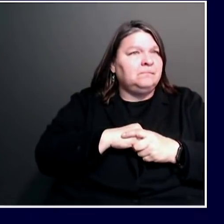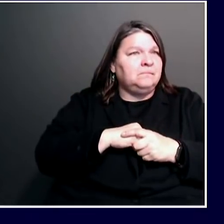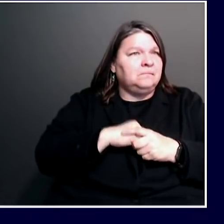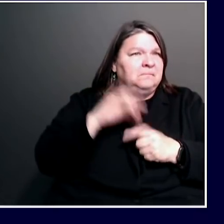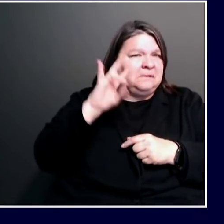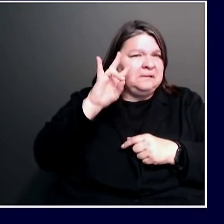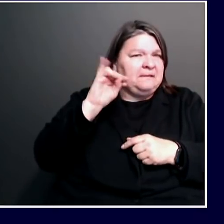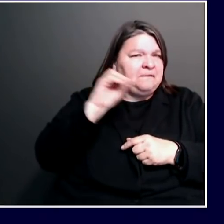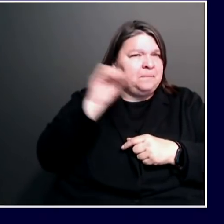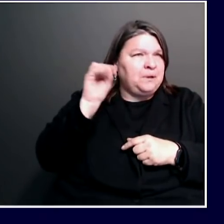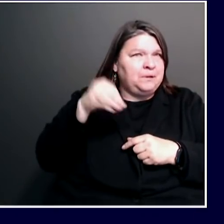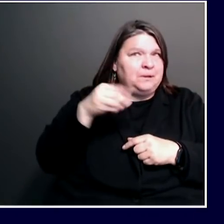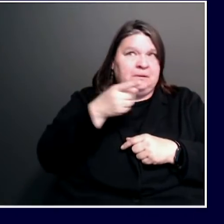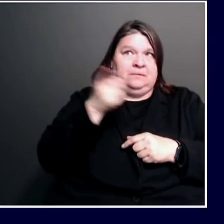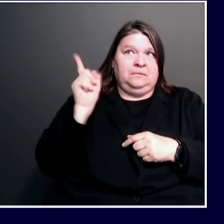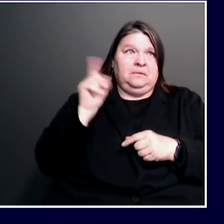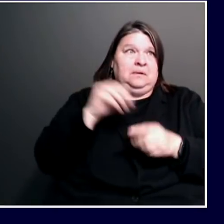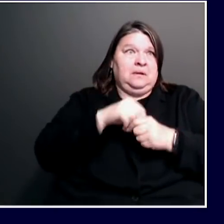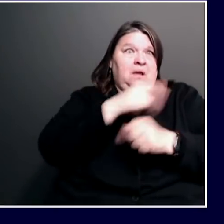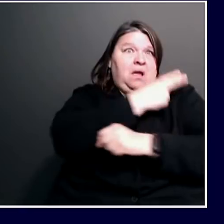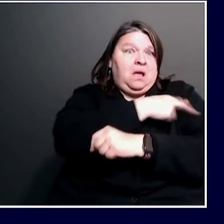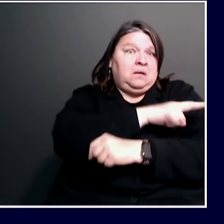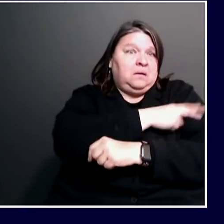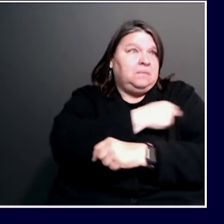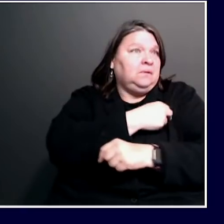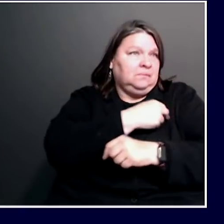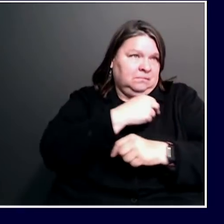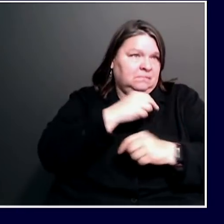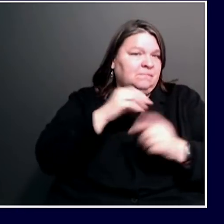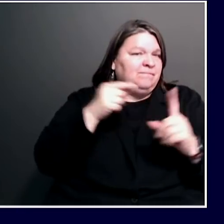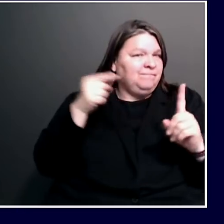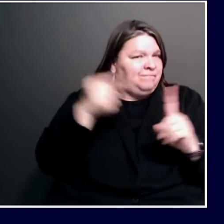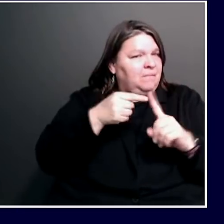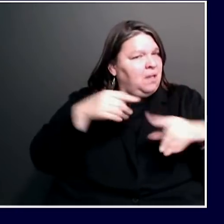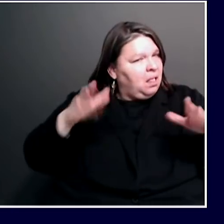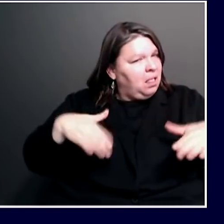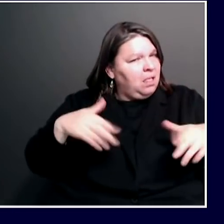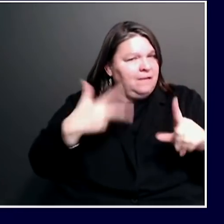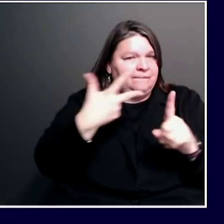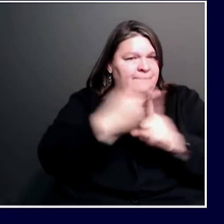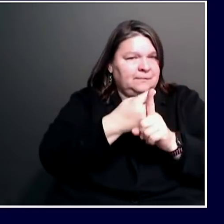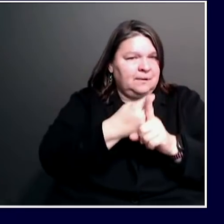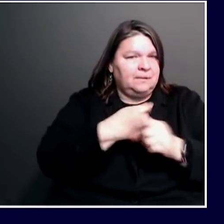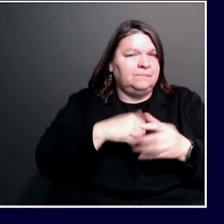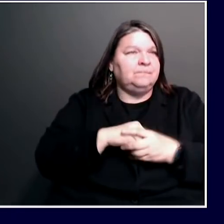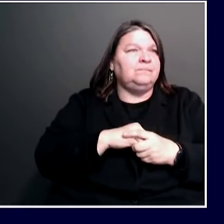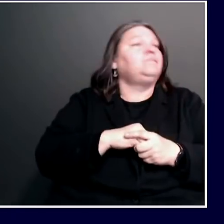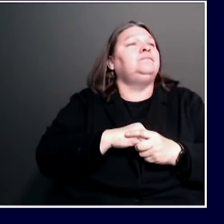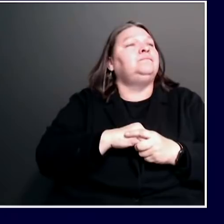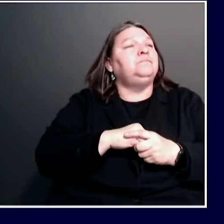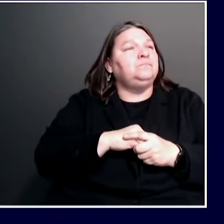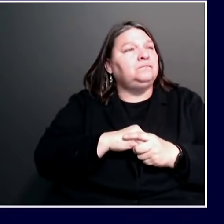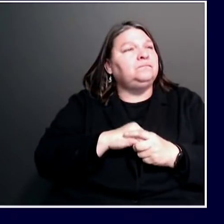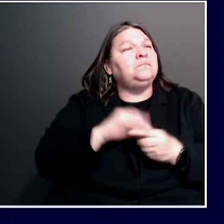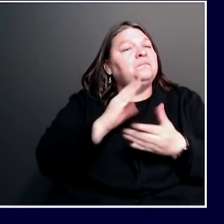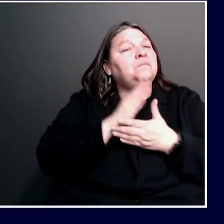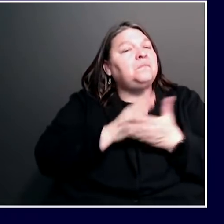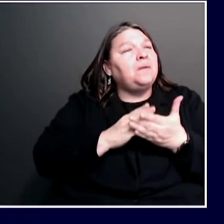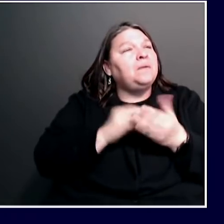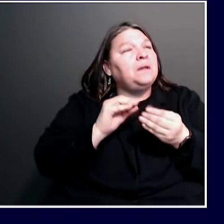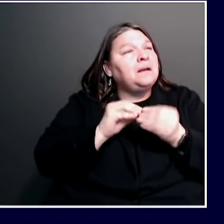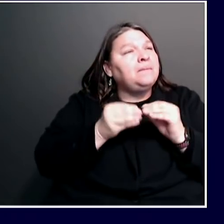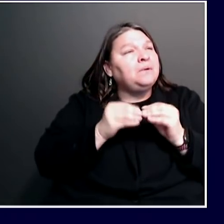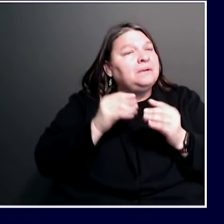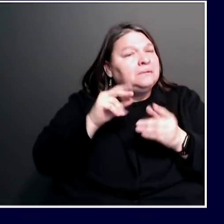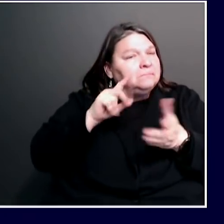still the case with Omicron. So nationally, and there are some data on this that have been posted by the